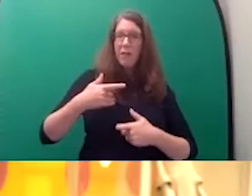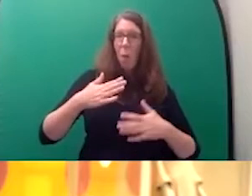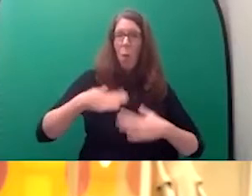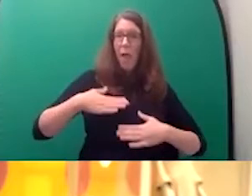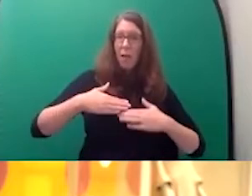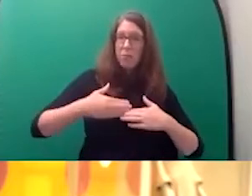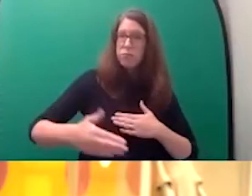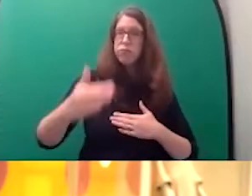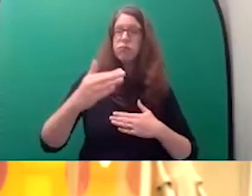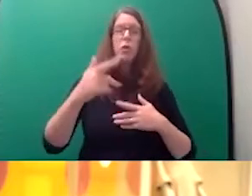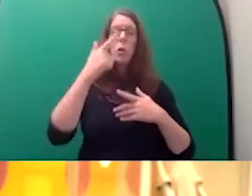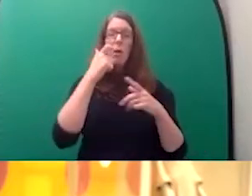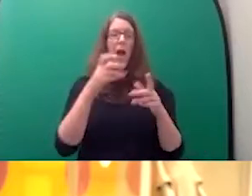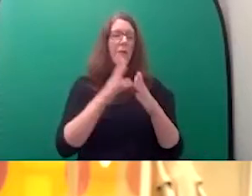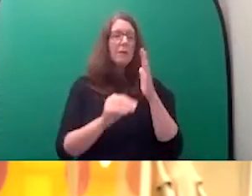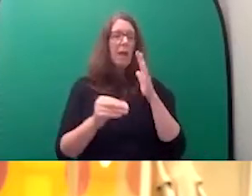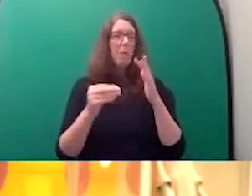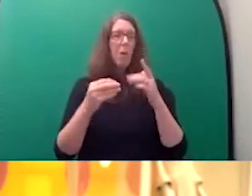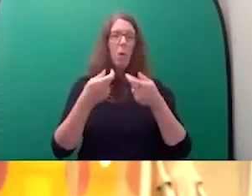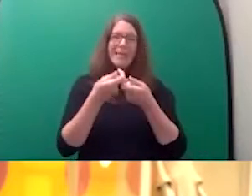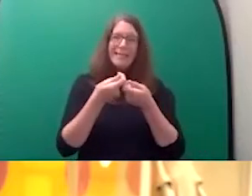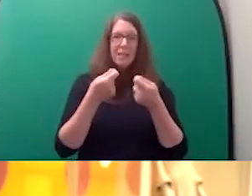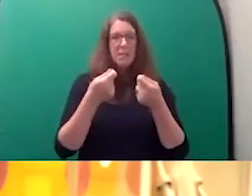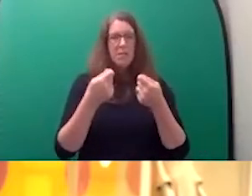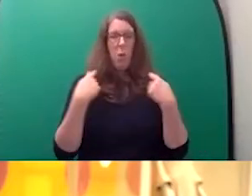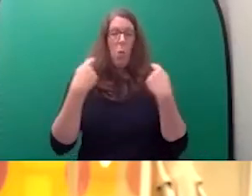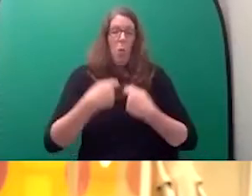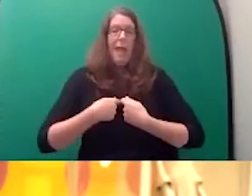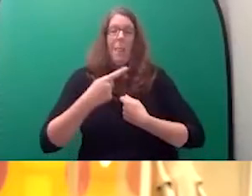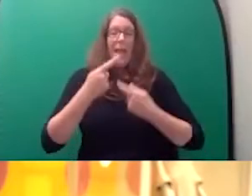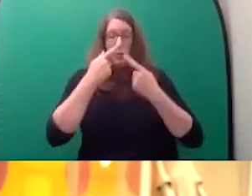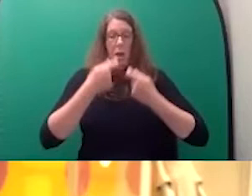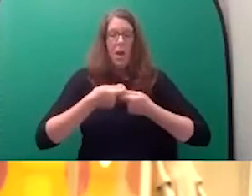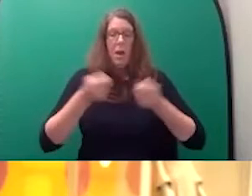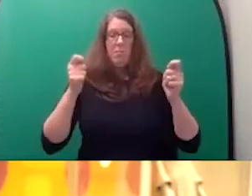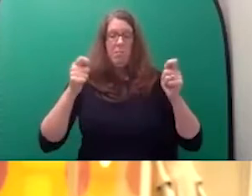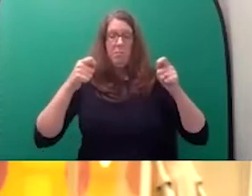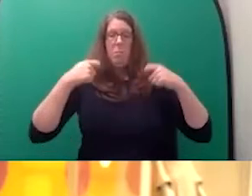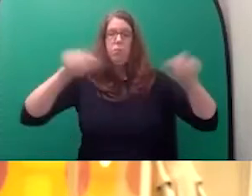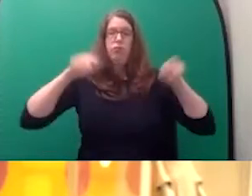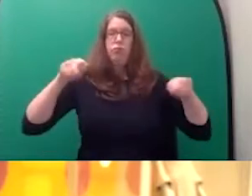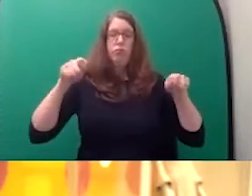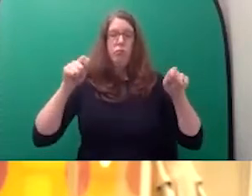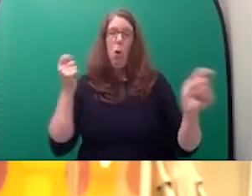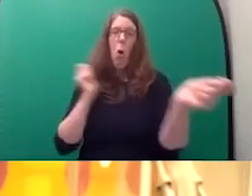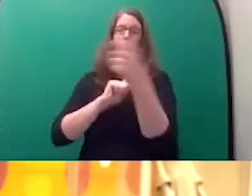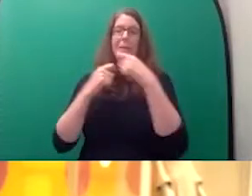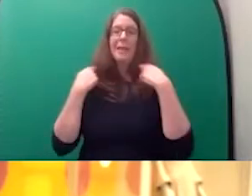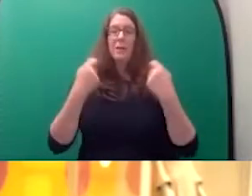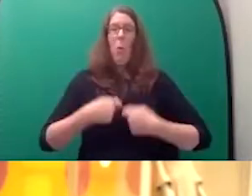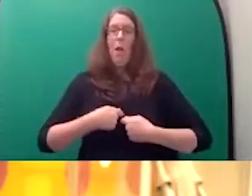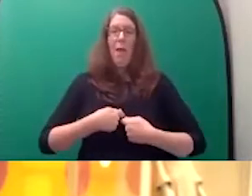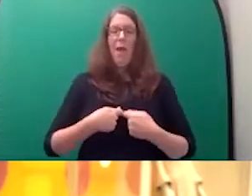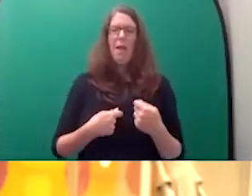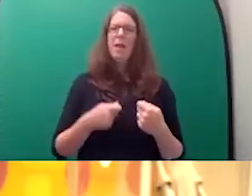styles. You know, the way one styles oneself, the way you put it together, style is obviously another thing